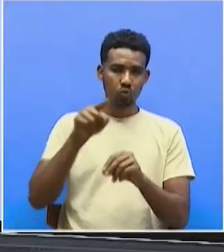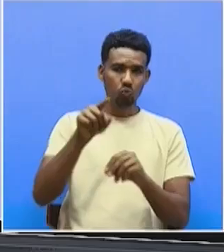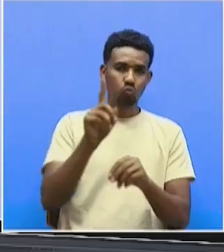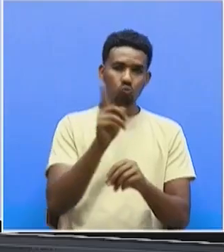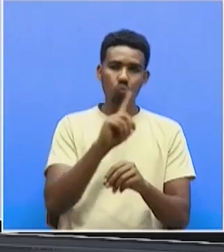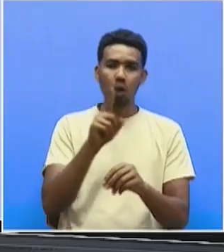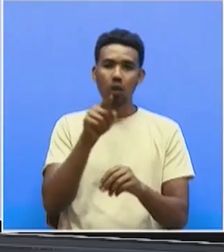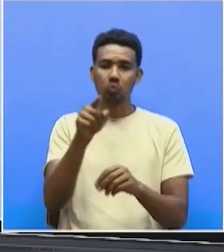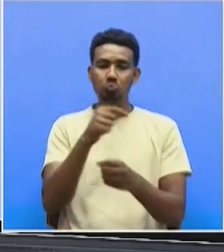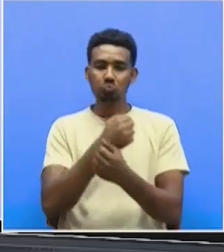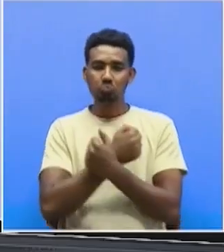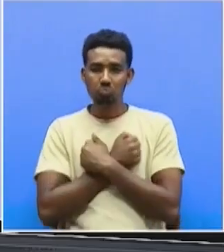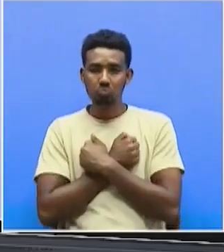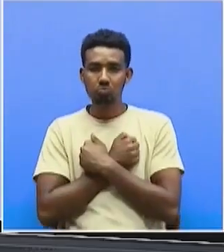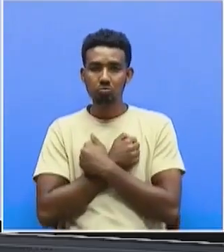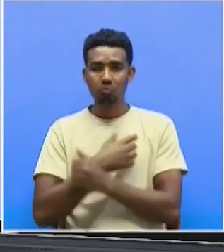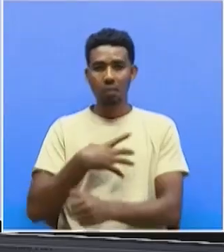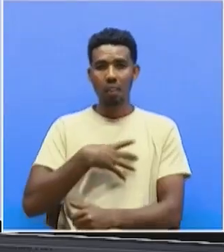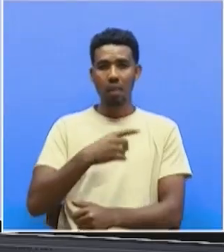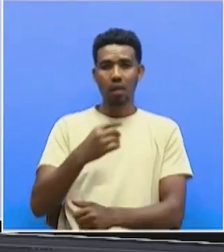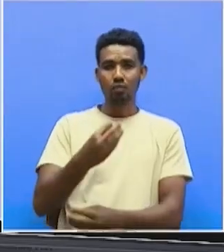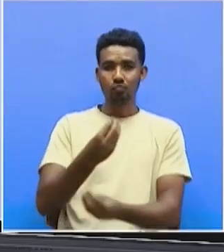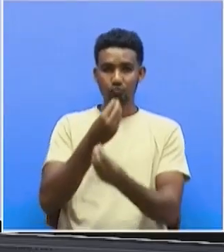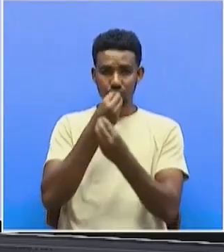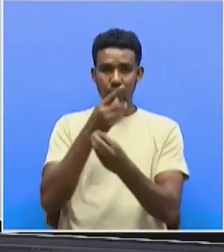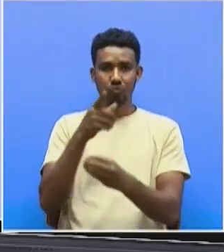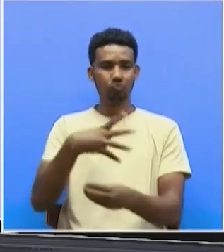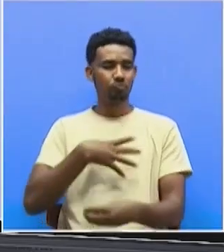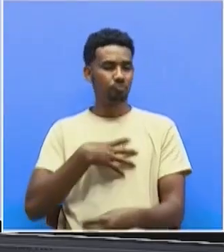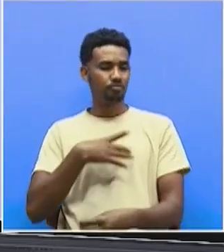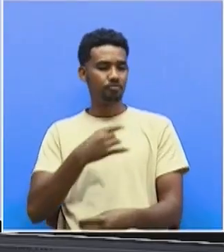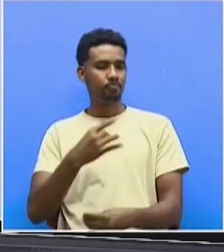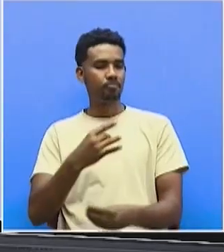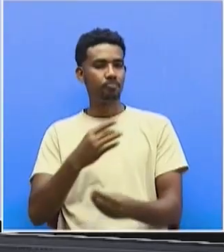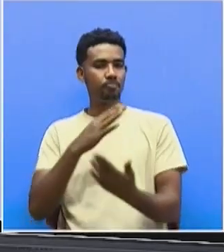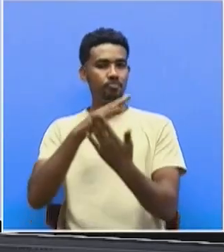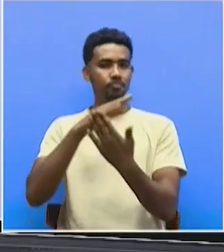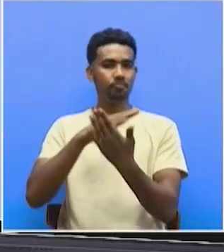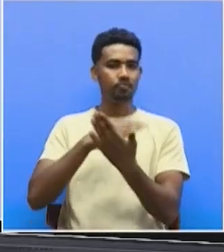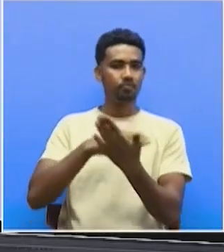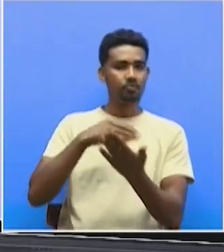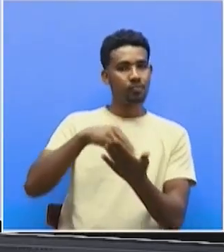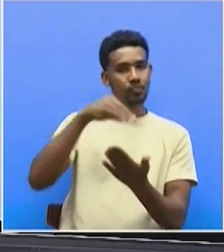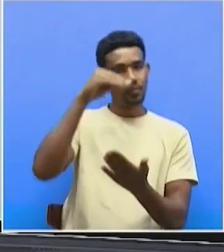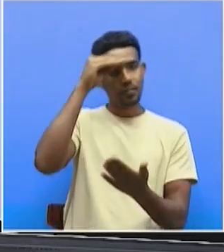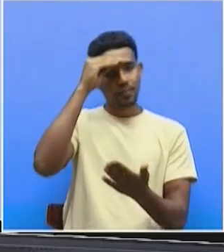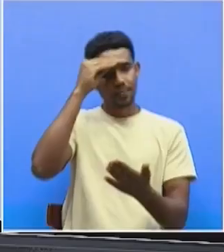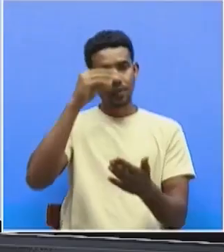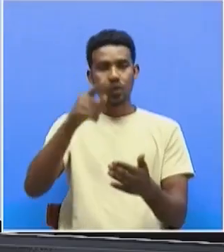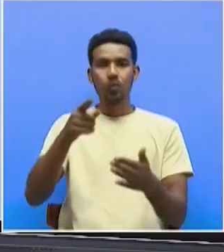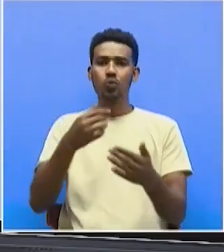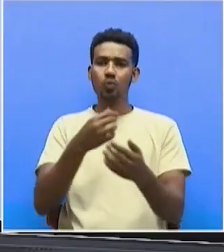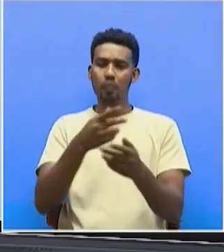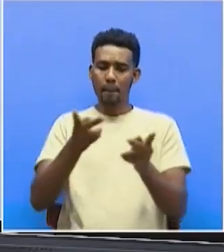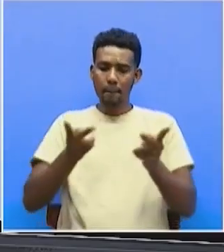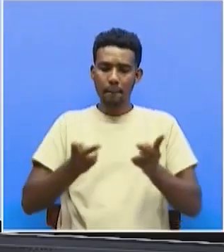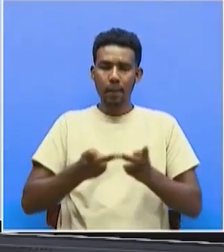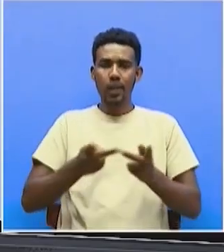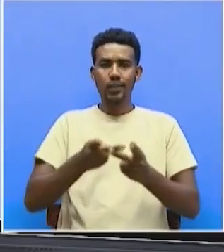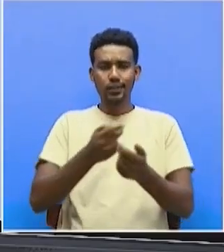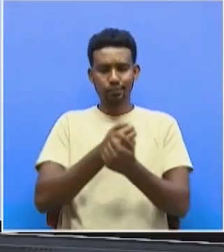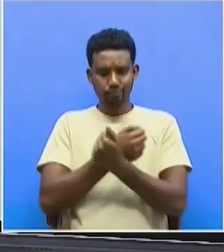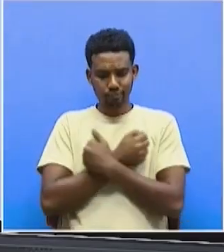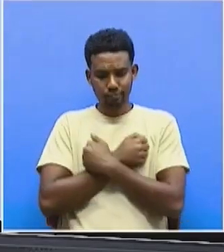food? What is your favorite subject? What is your favorite place? And also, these